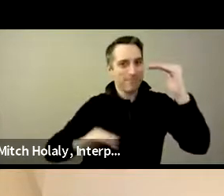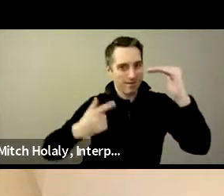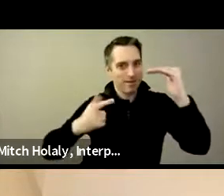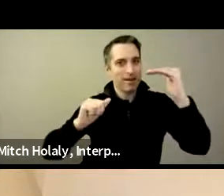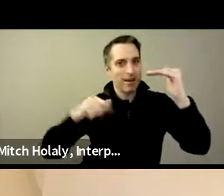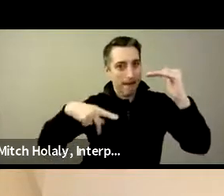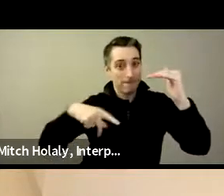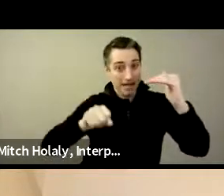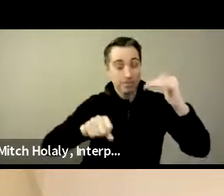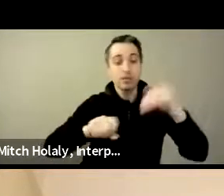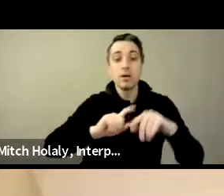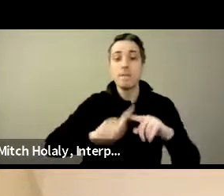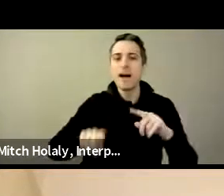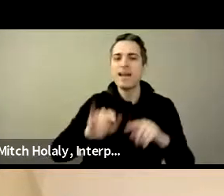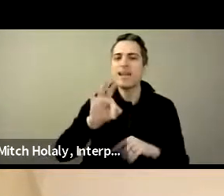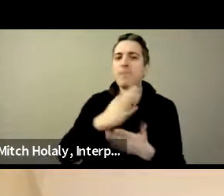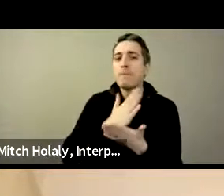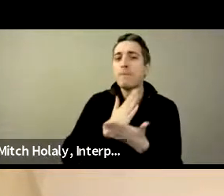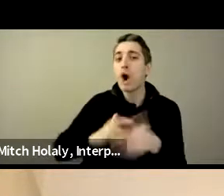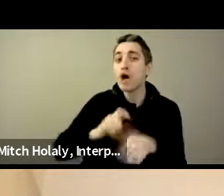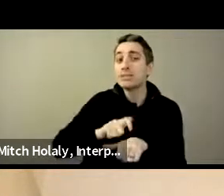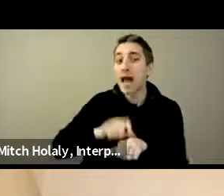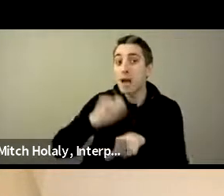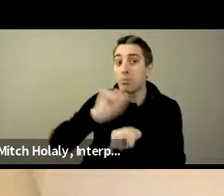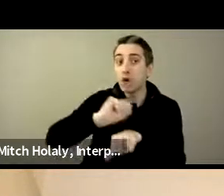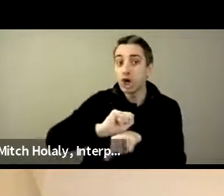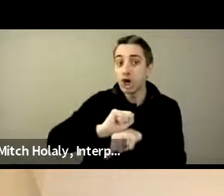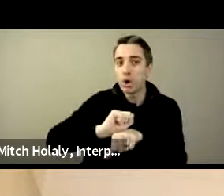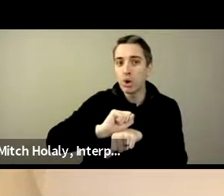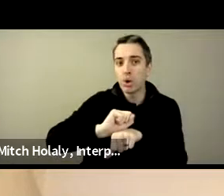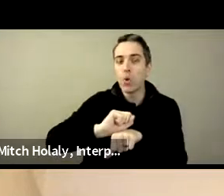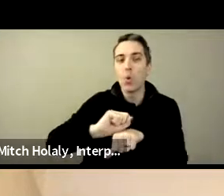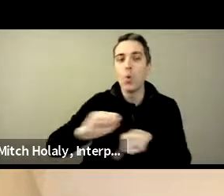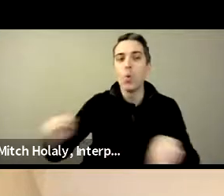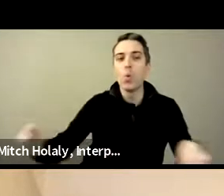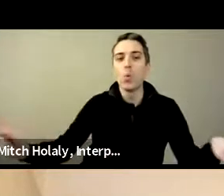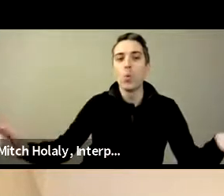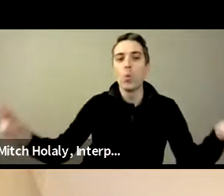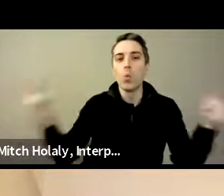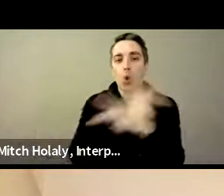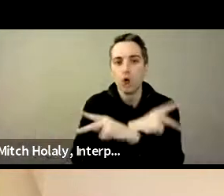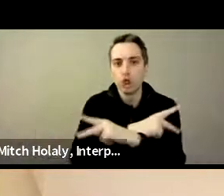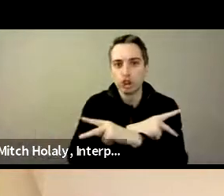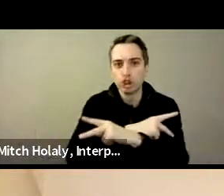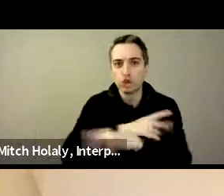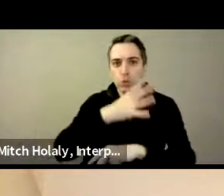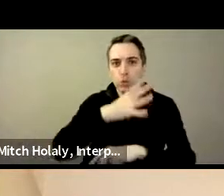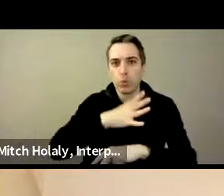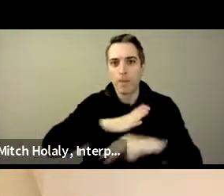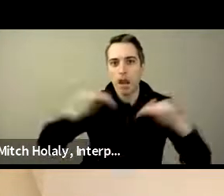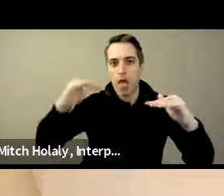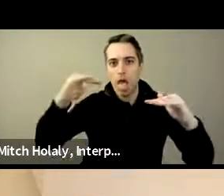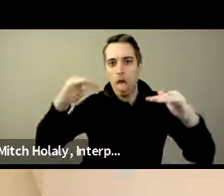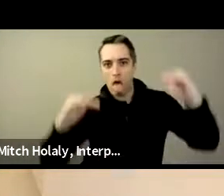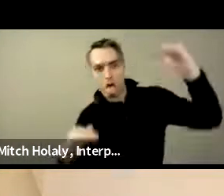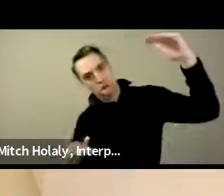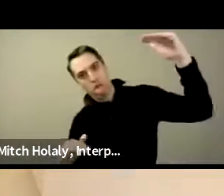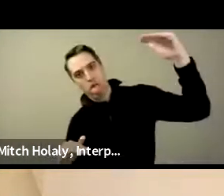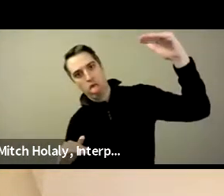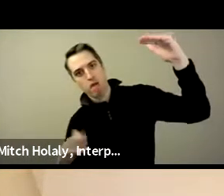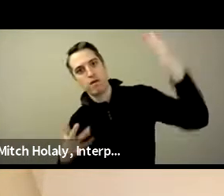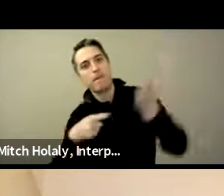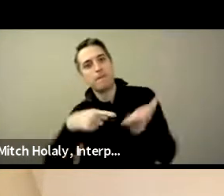at part-time work, it grows dramatically, the pay gap for women. So our goal is to try